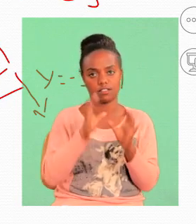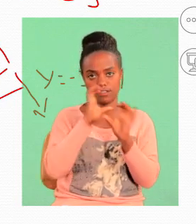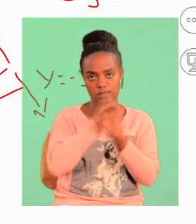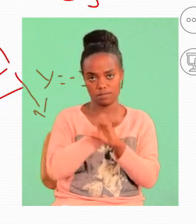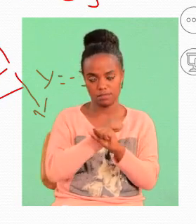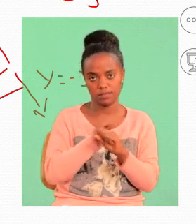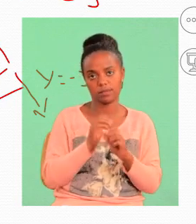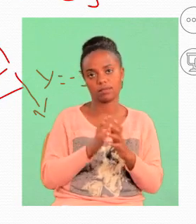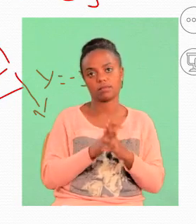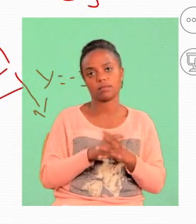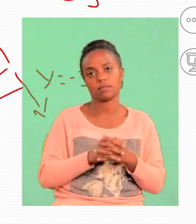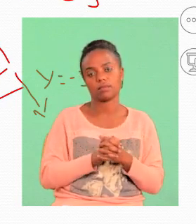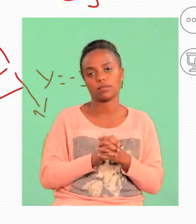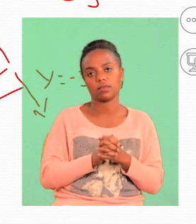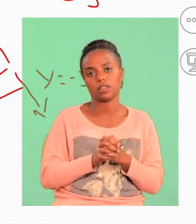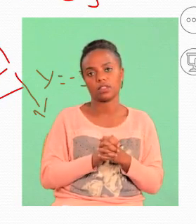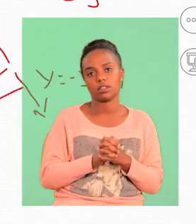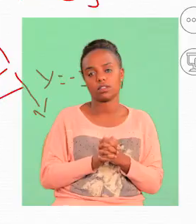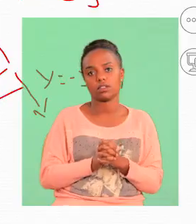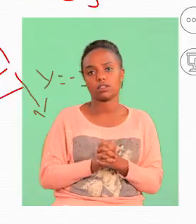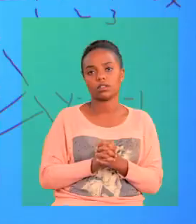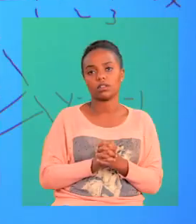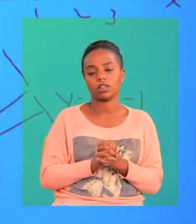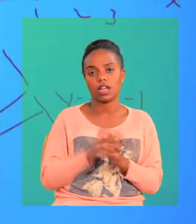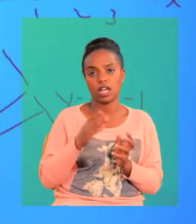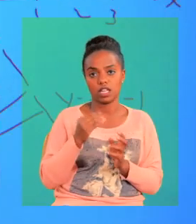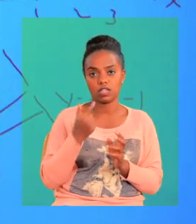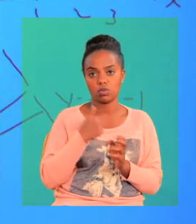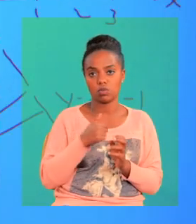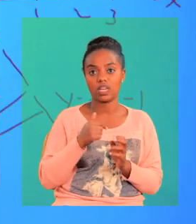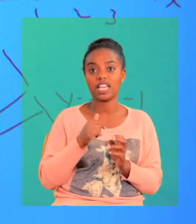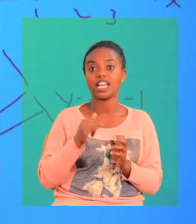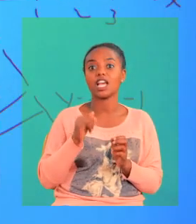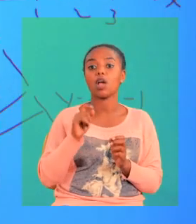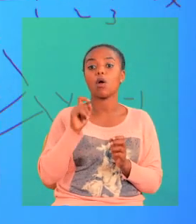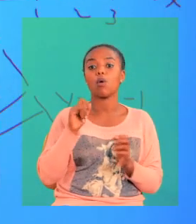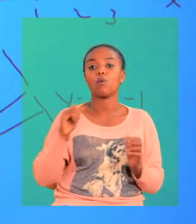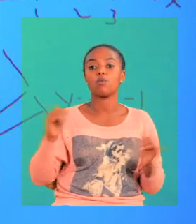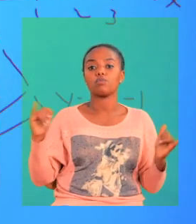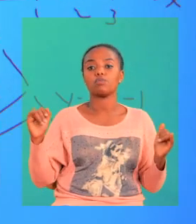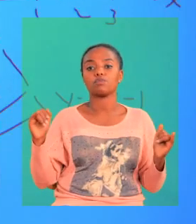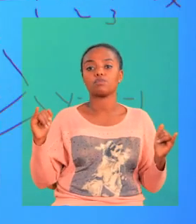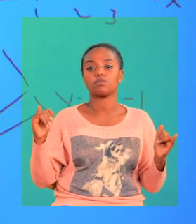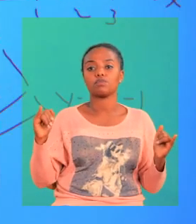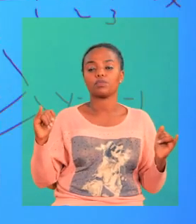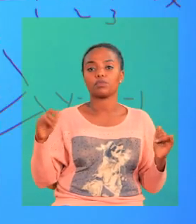graph, this shaded region. And we have this intersection point.